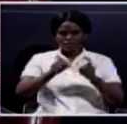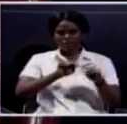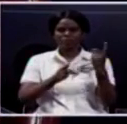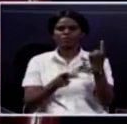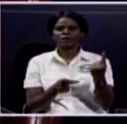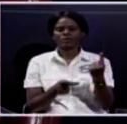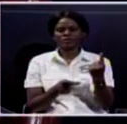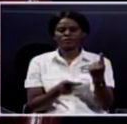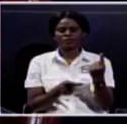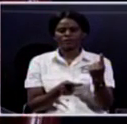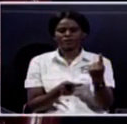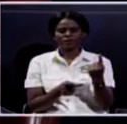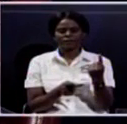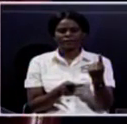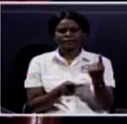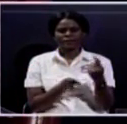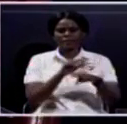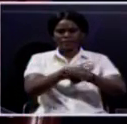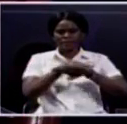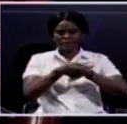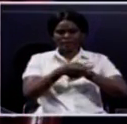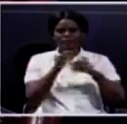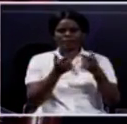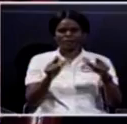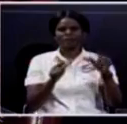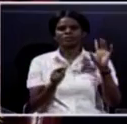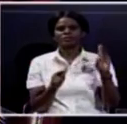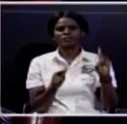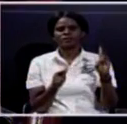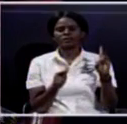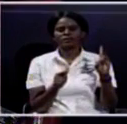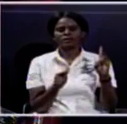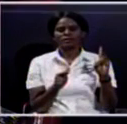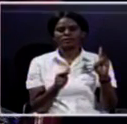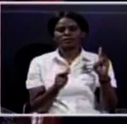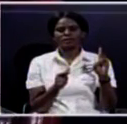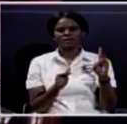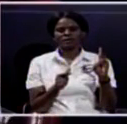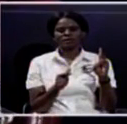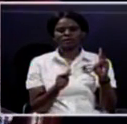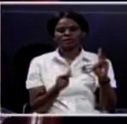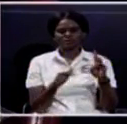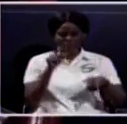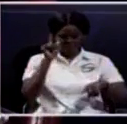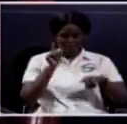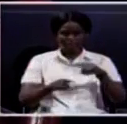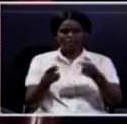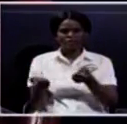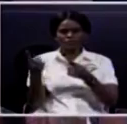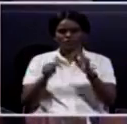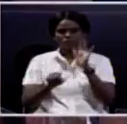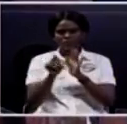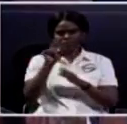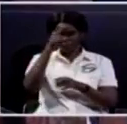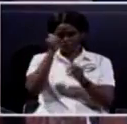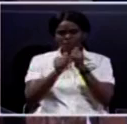distinction. English language, 7. The university says you can't go into the university because you